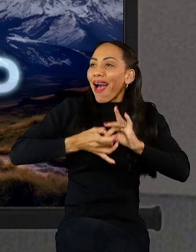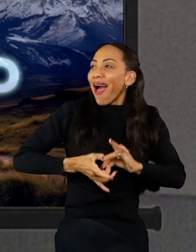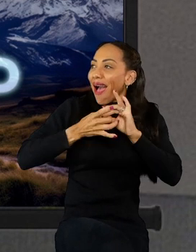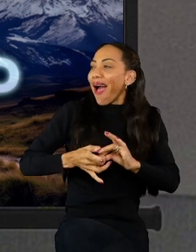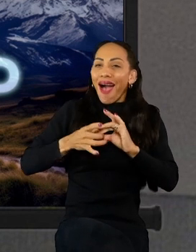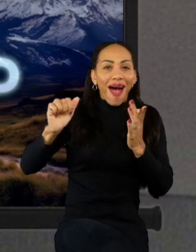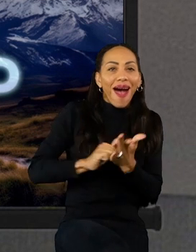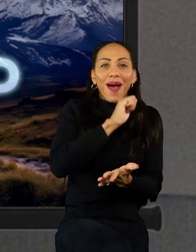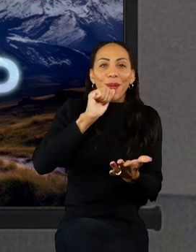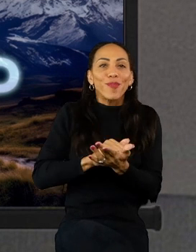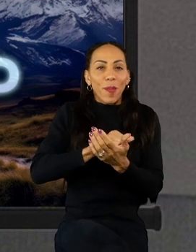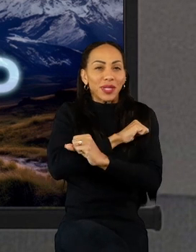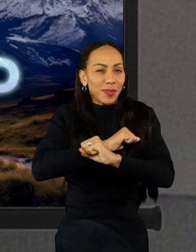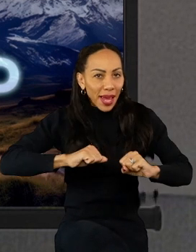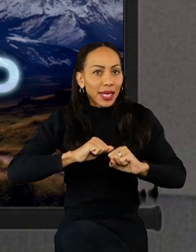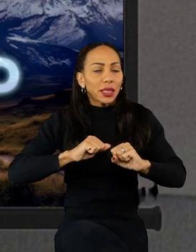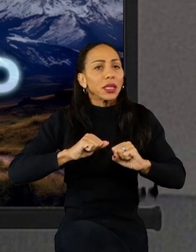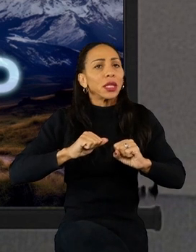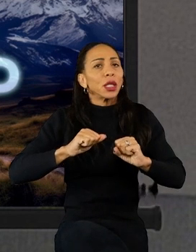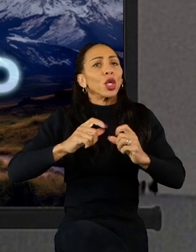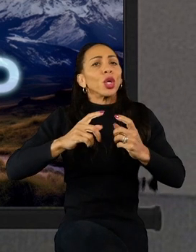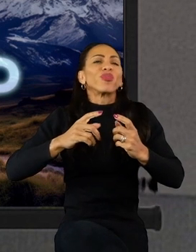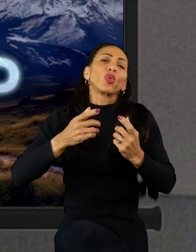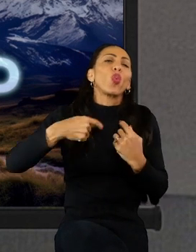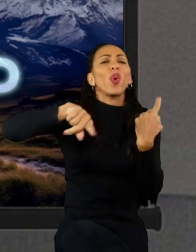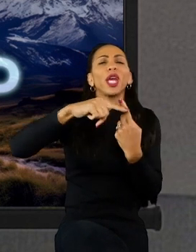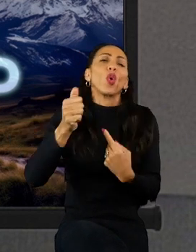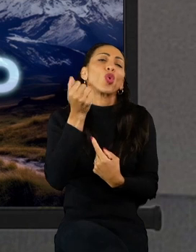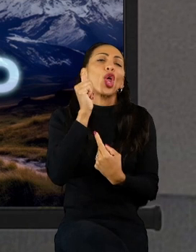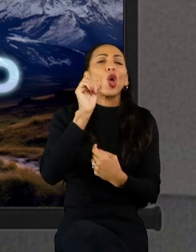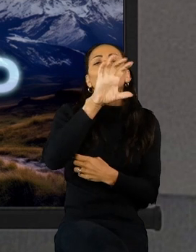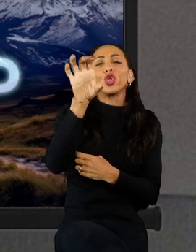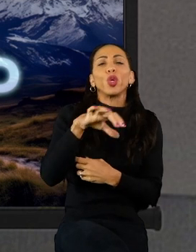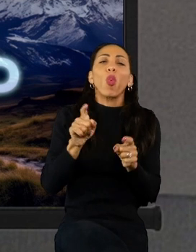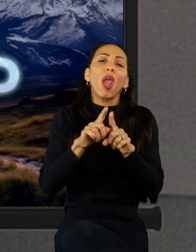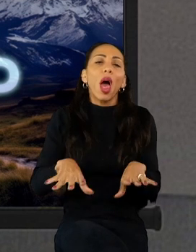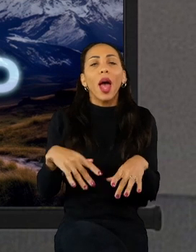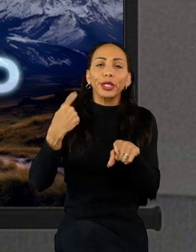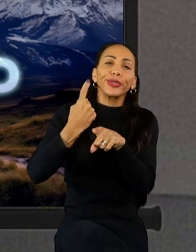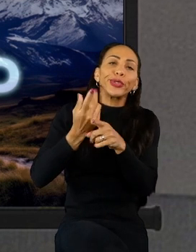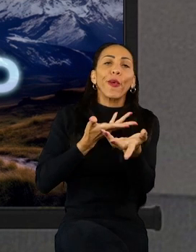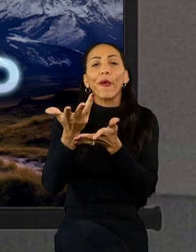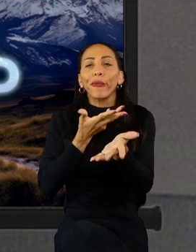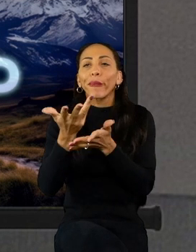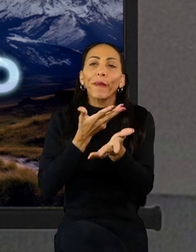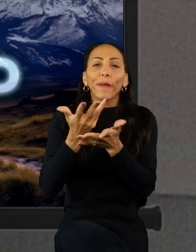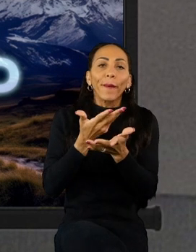experimental space. You know, so there's that. We all now feel we understand what it is to go into a Zoom room and talk to